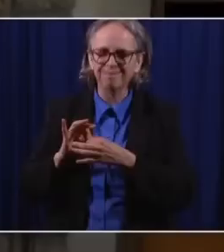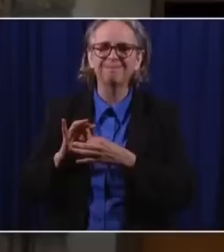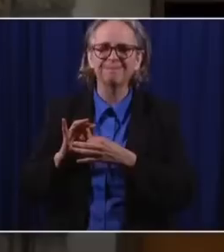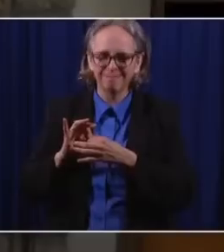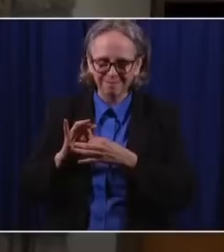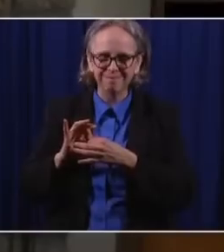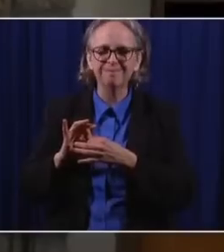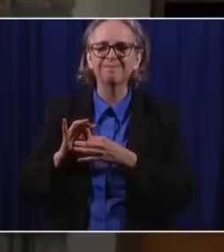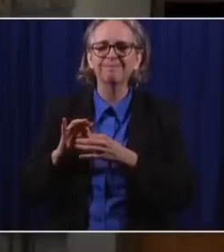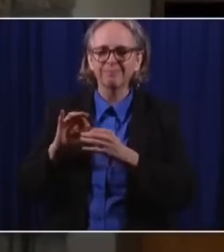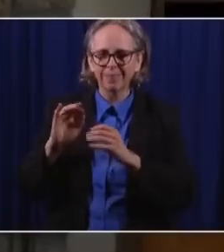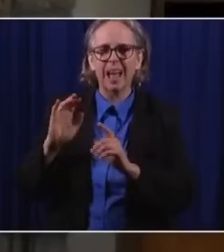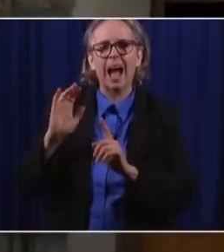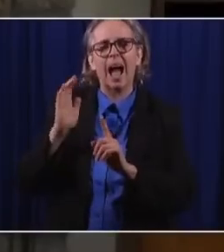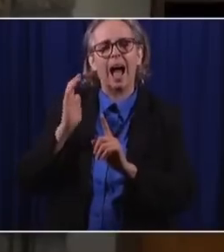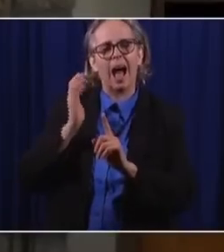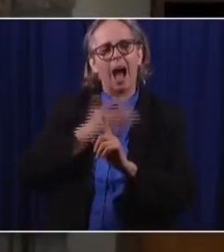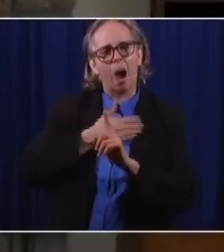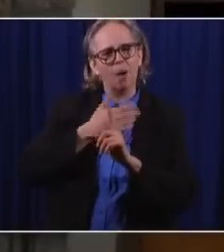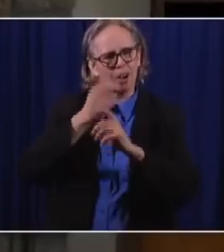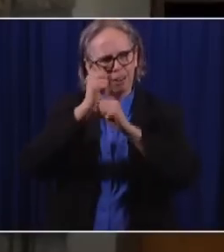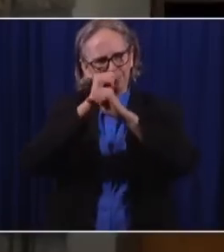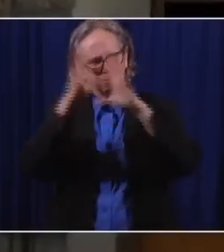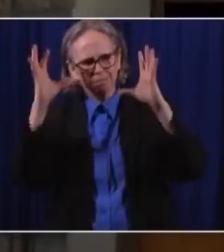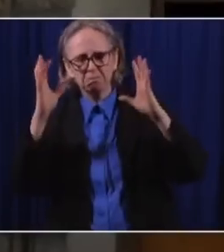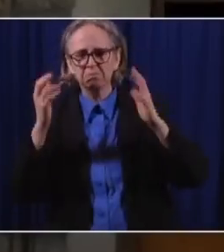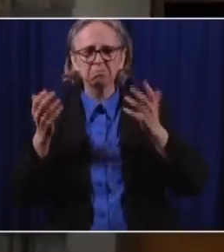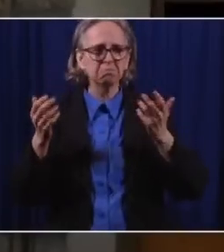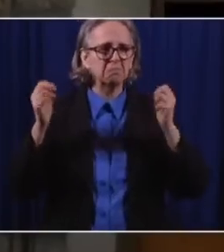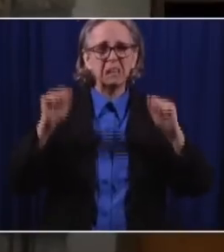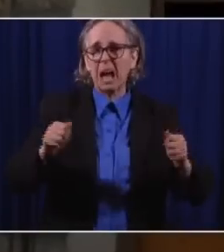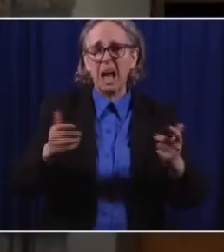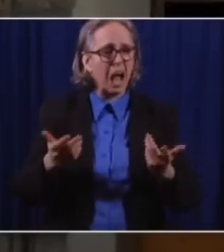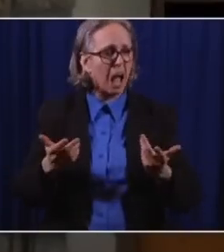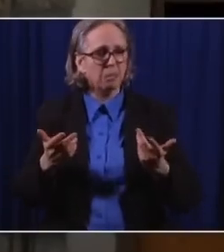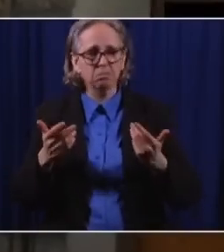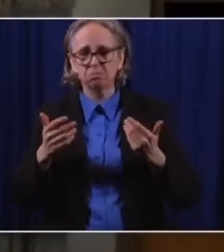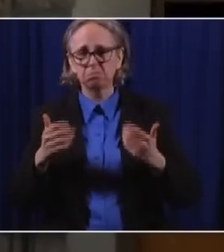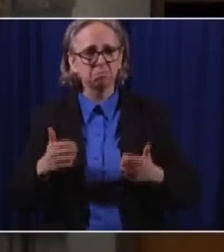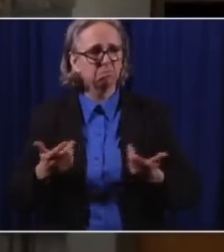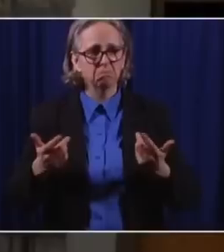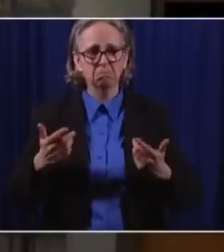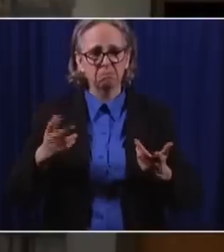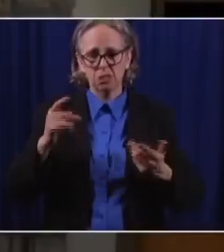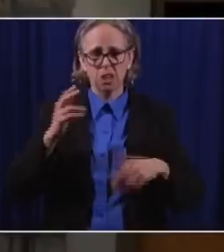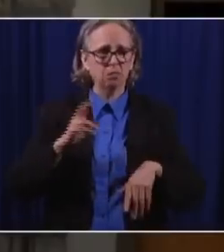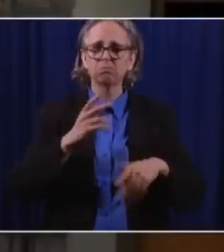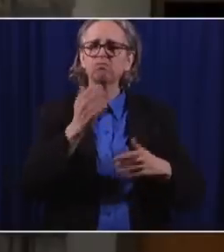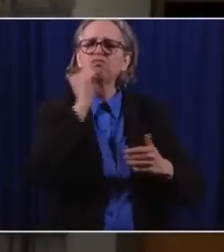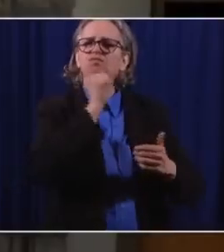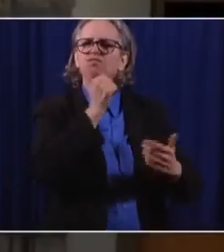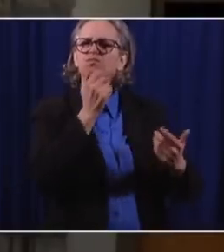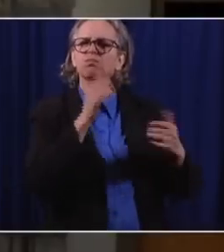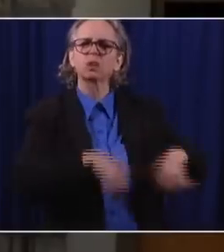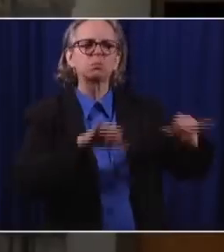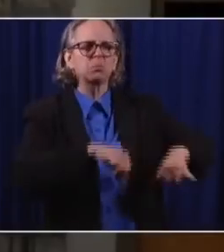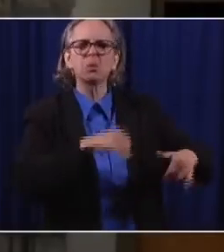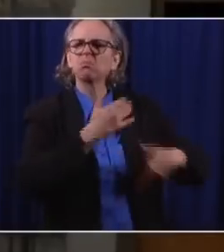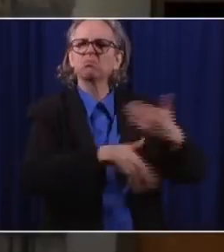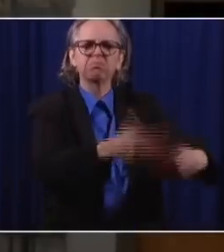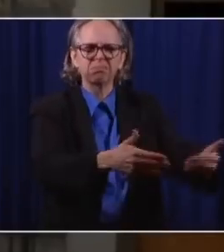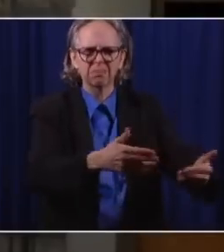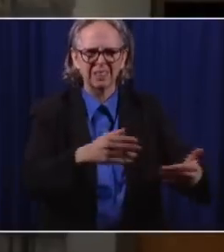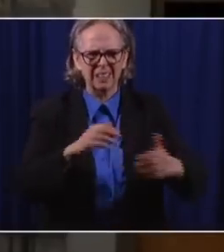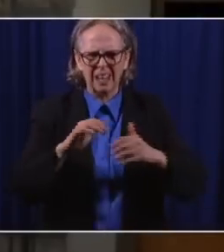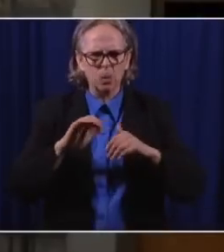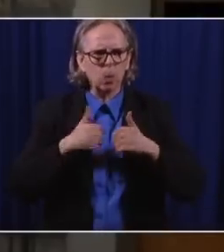we can do most of the things we've always done. We just have to do them differently. And I've